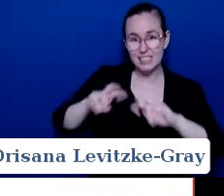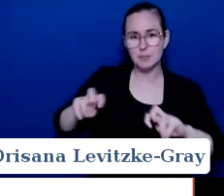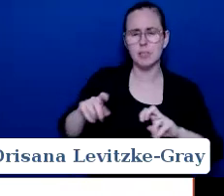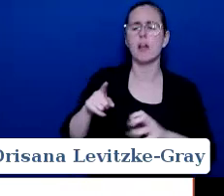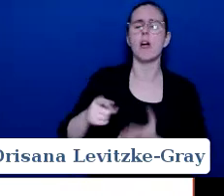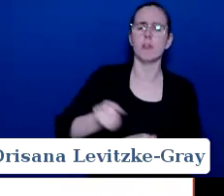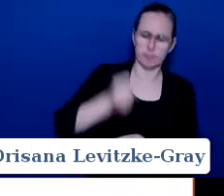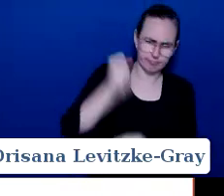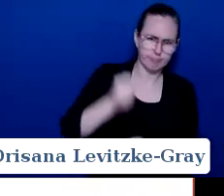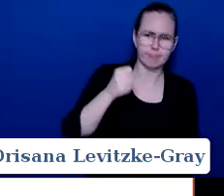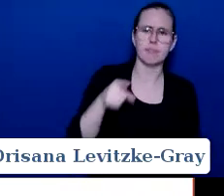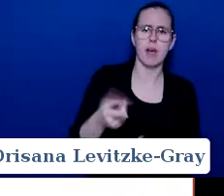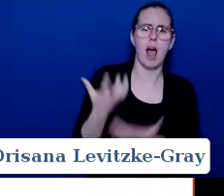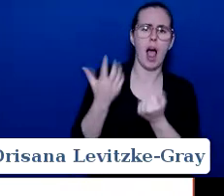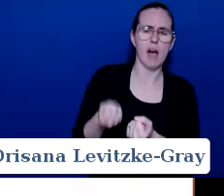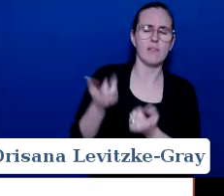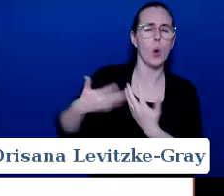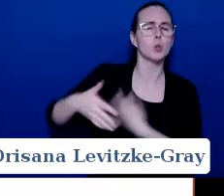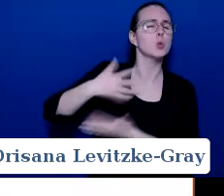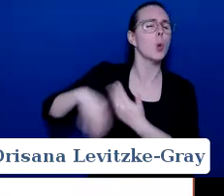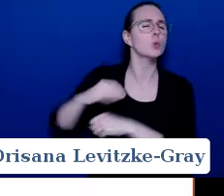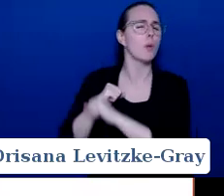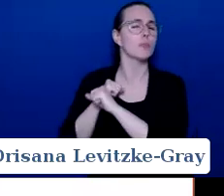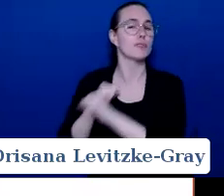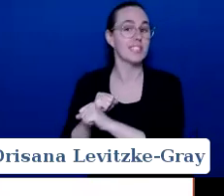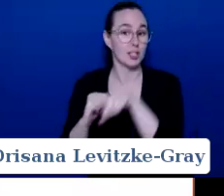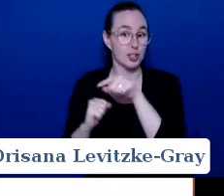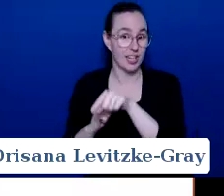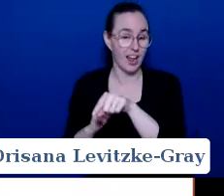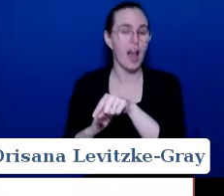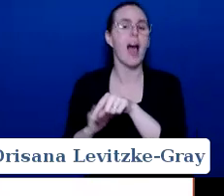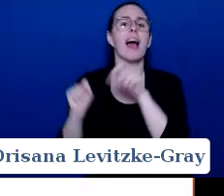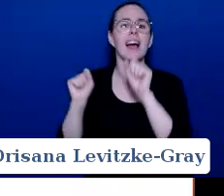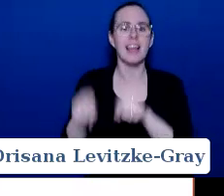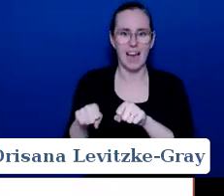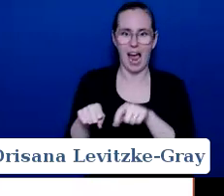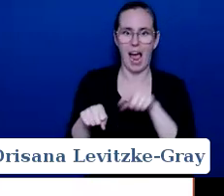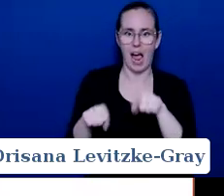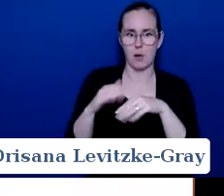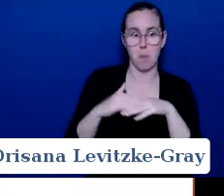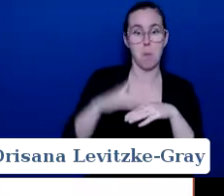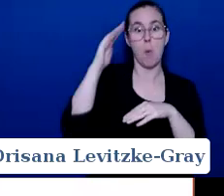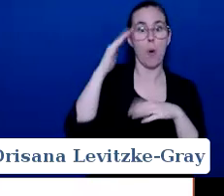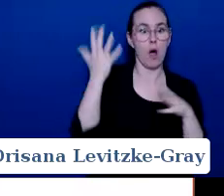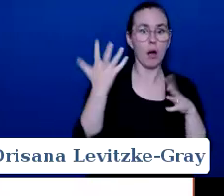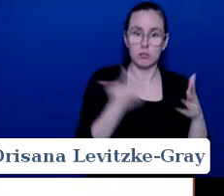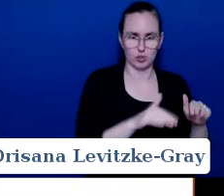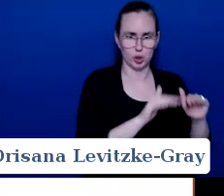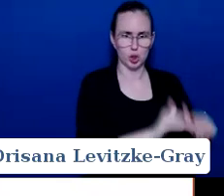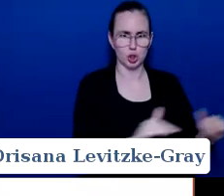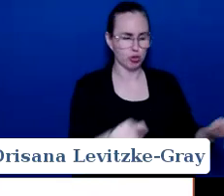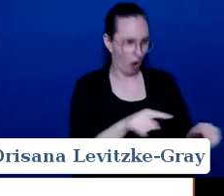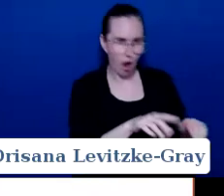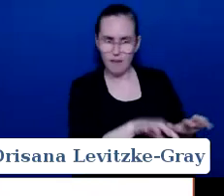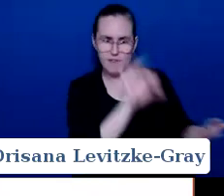support. In the healthcare system, you would do early identification with children of young age that may have developmental delay.